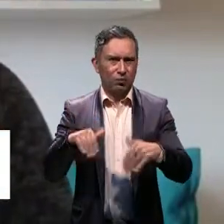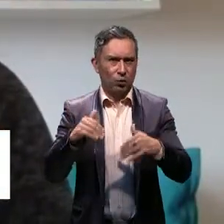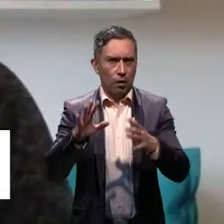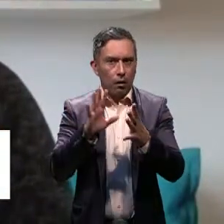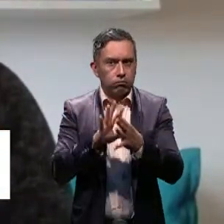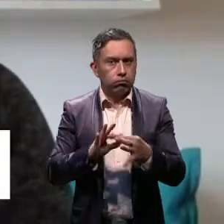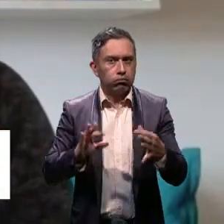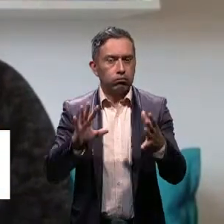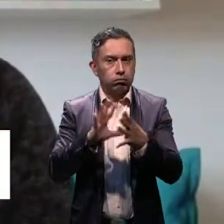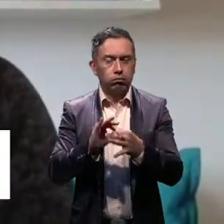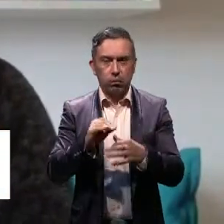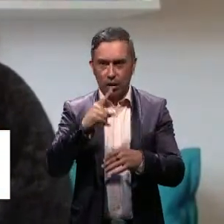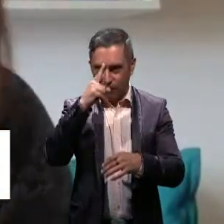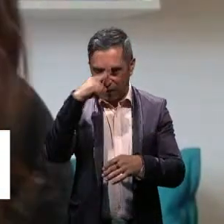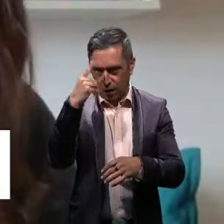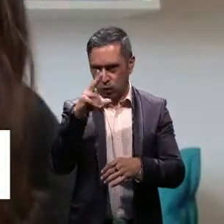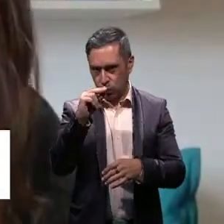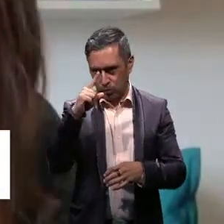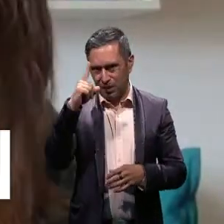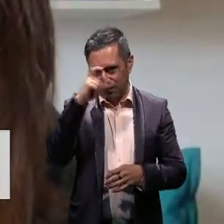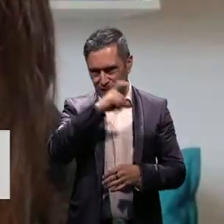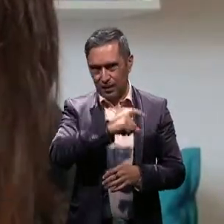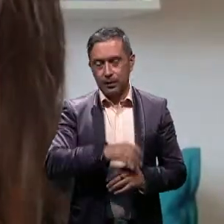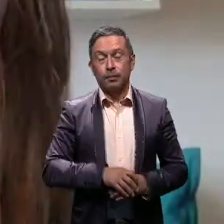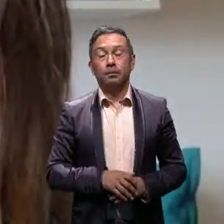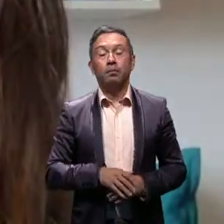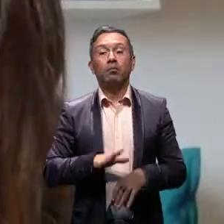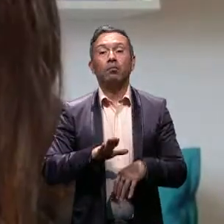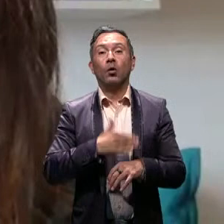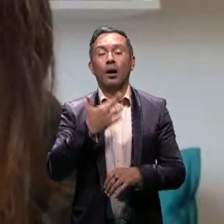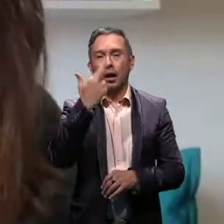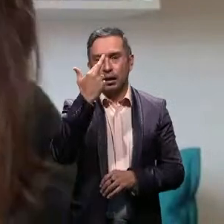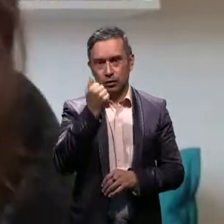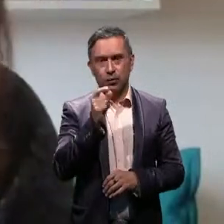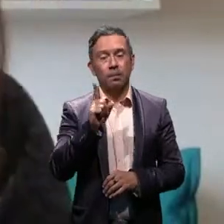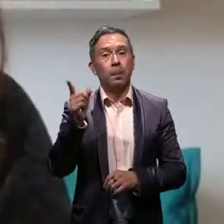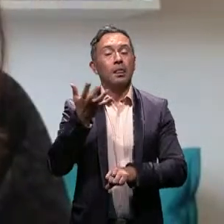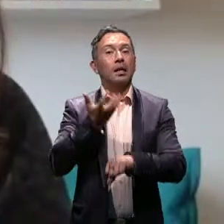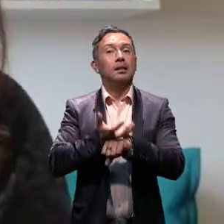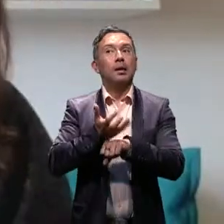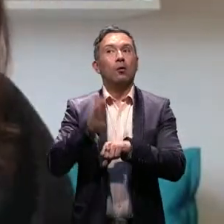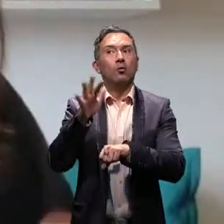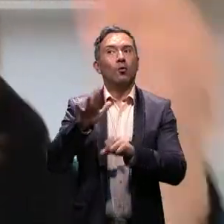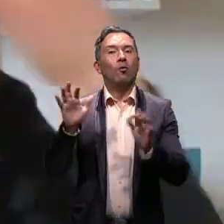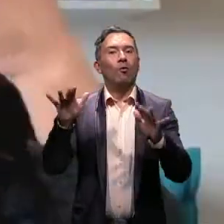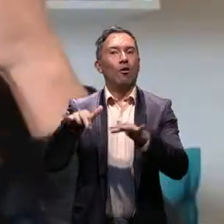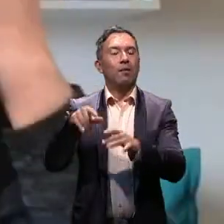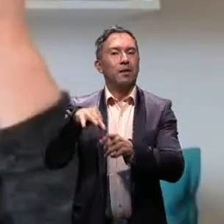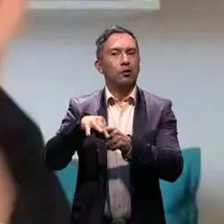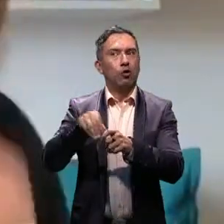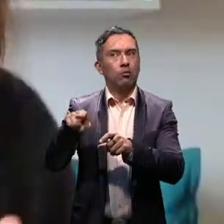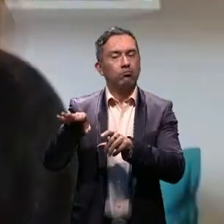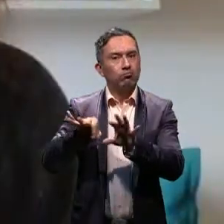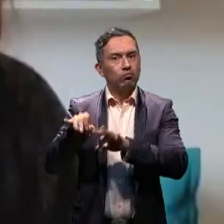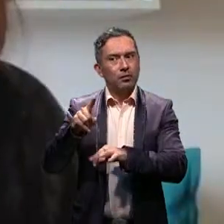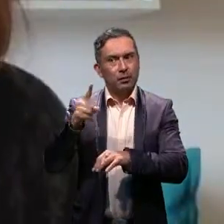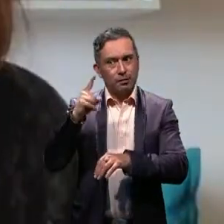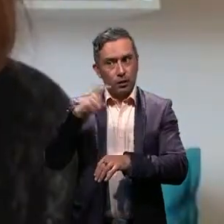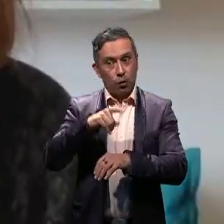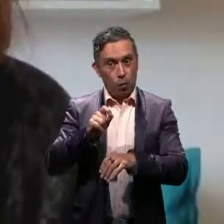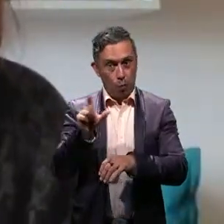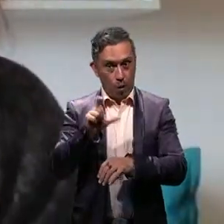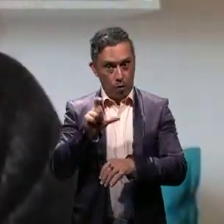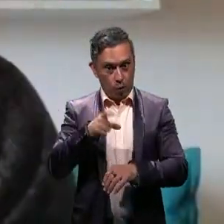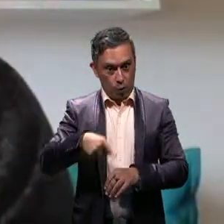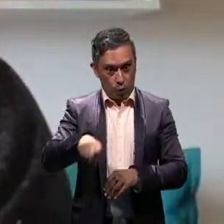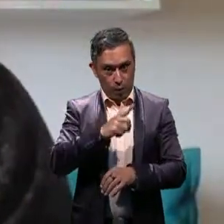difficult to tell, precisely because of the complexity of the elections in the US. And when